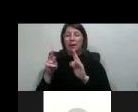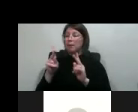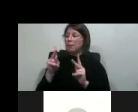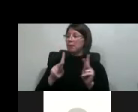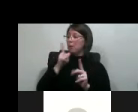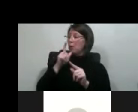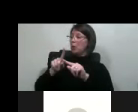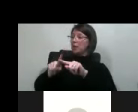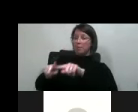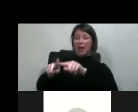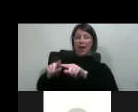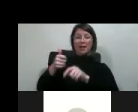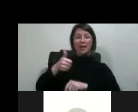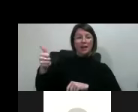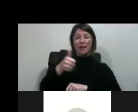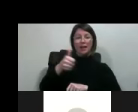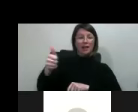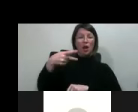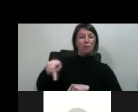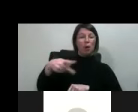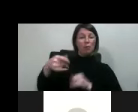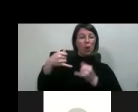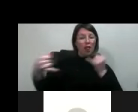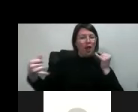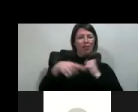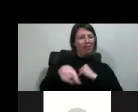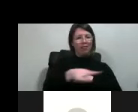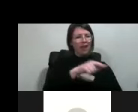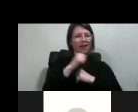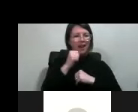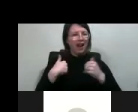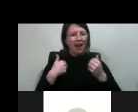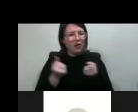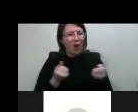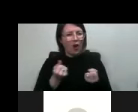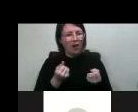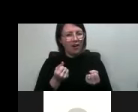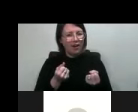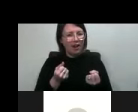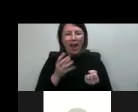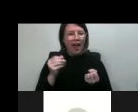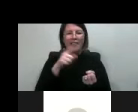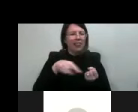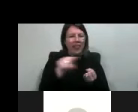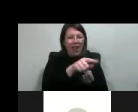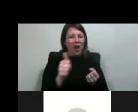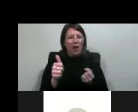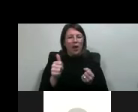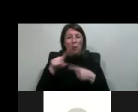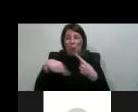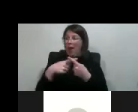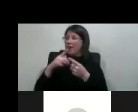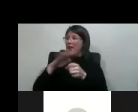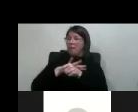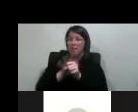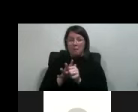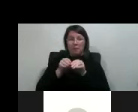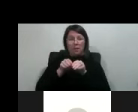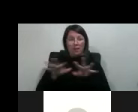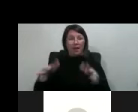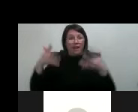have cars at all. And they won't have cars when we come back and